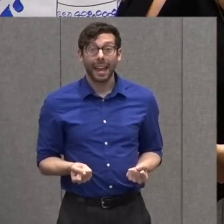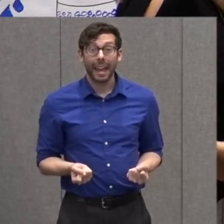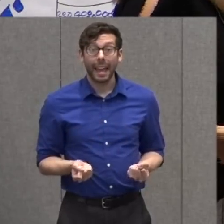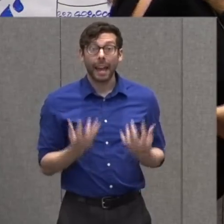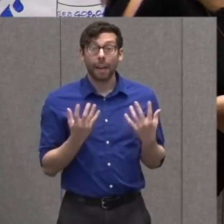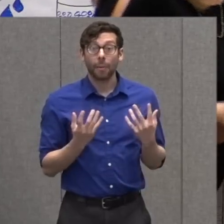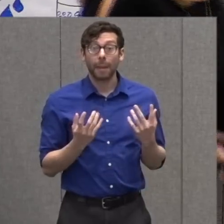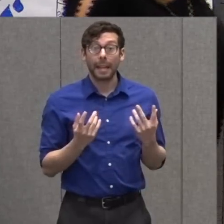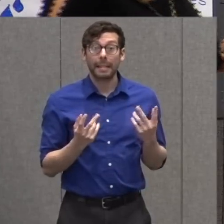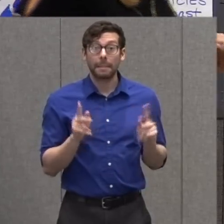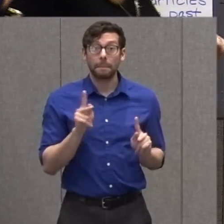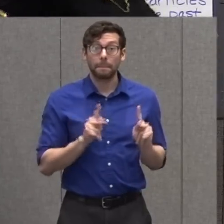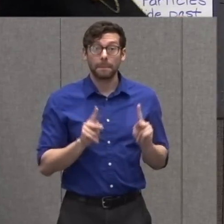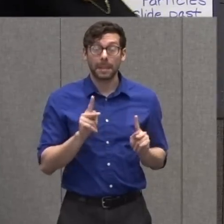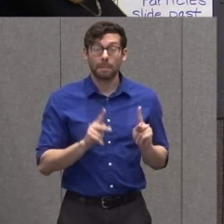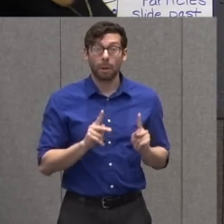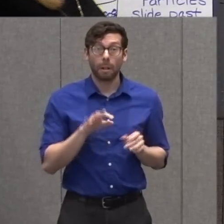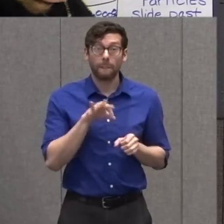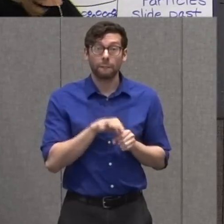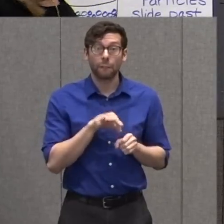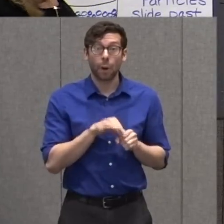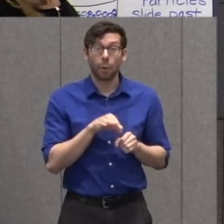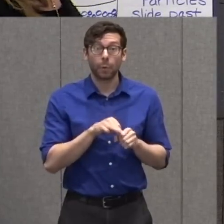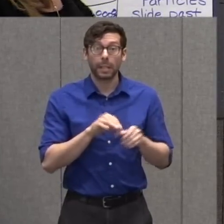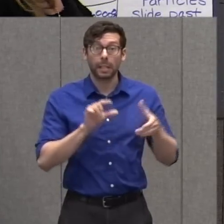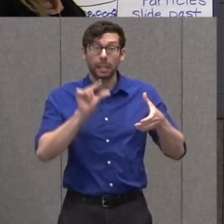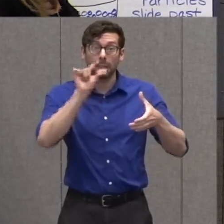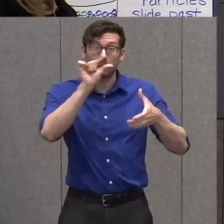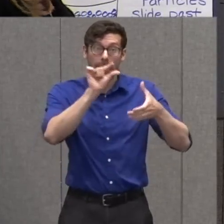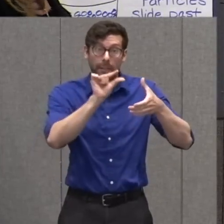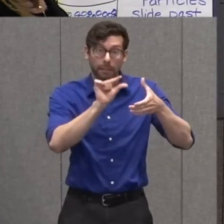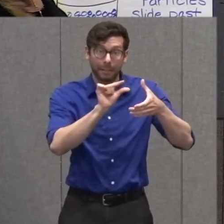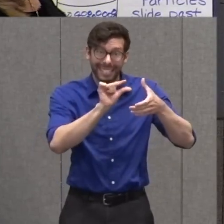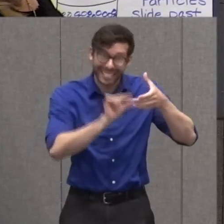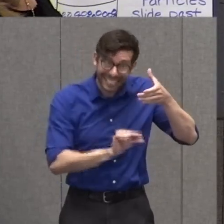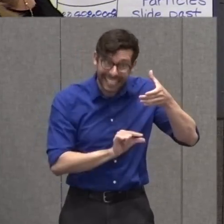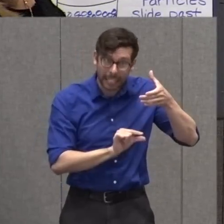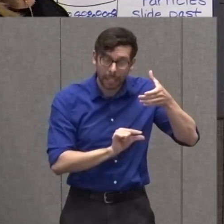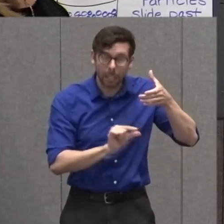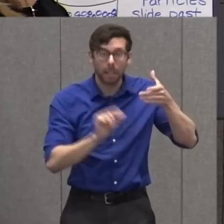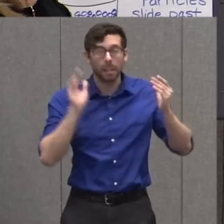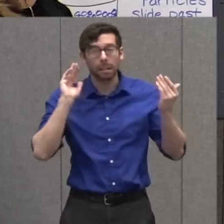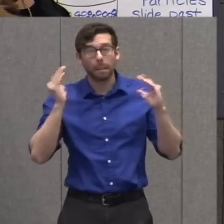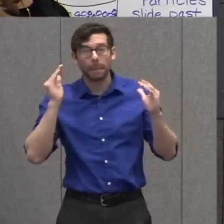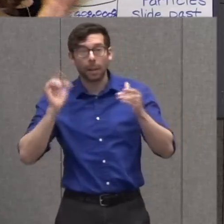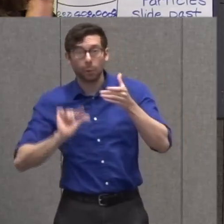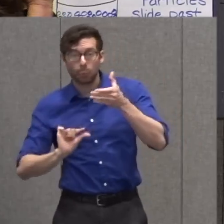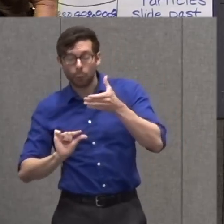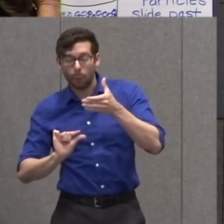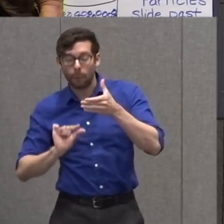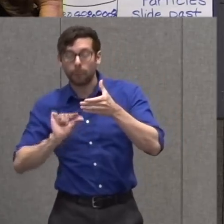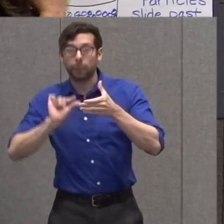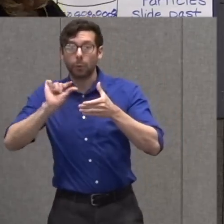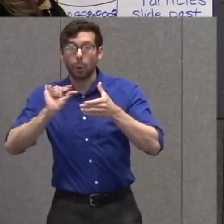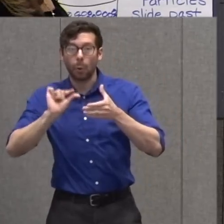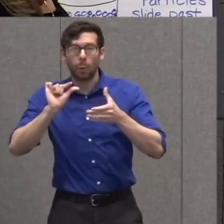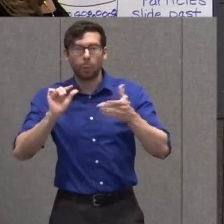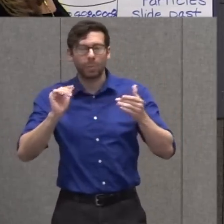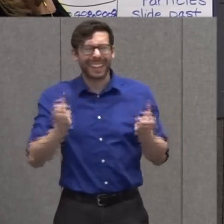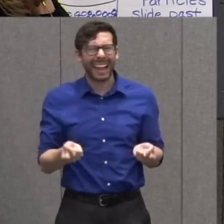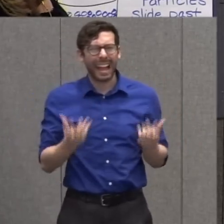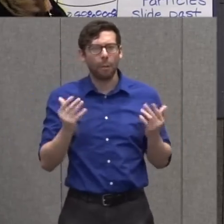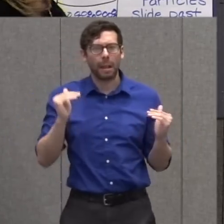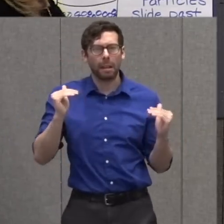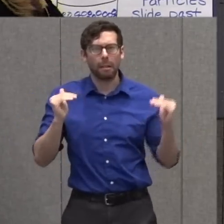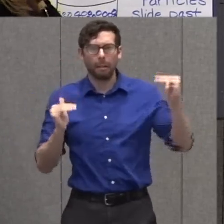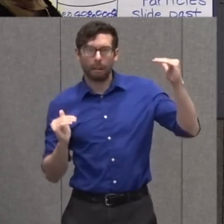sink than float? How would you do that math? Sink, then float. Well, I could compare